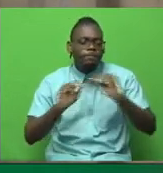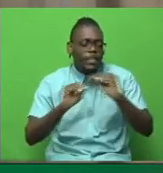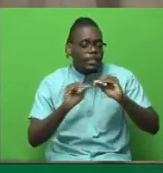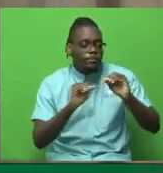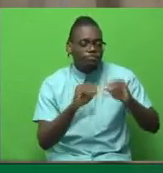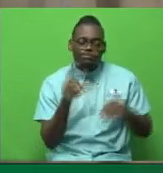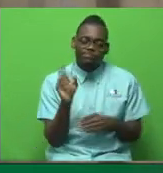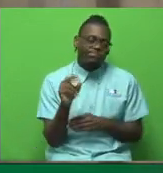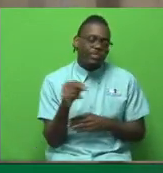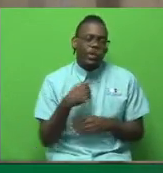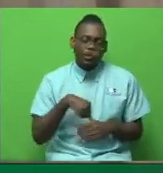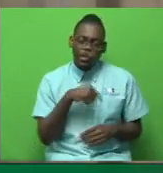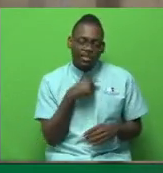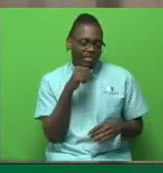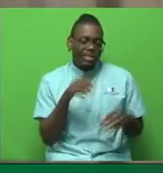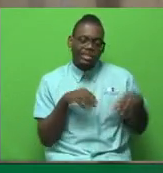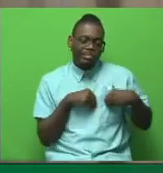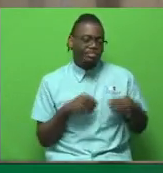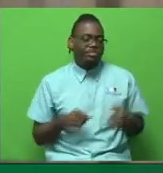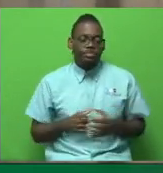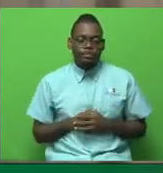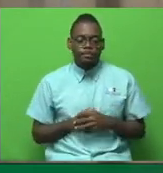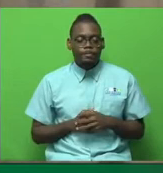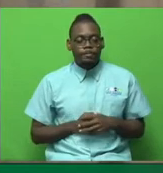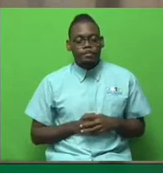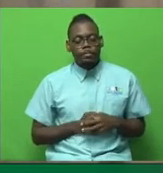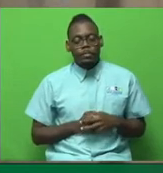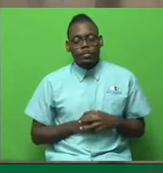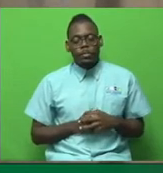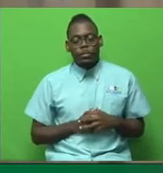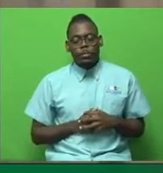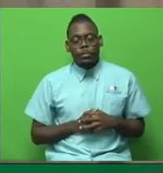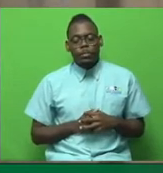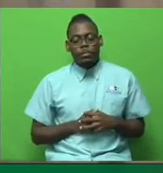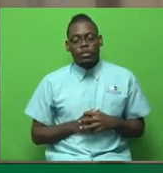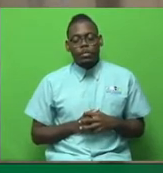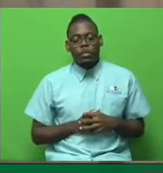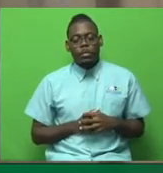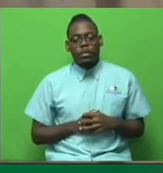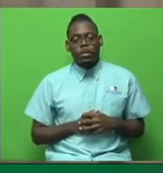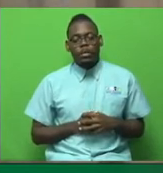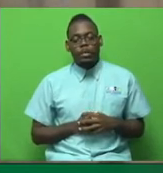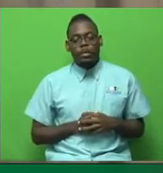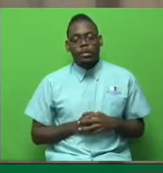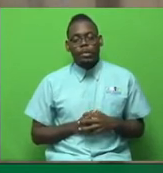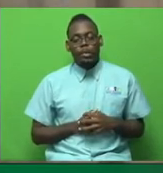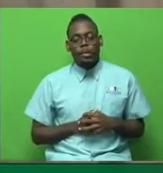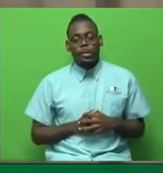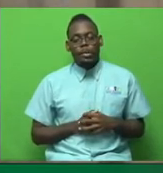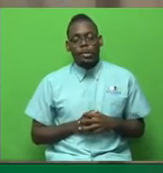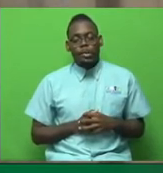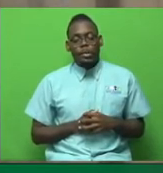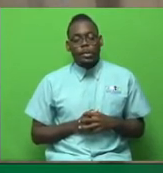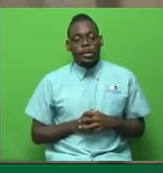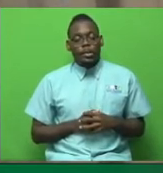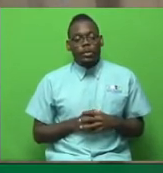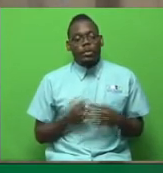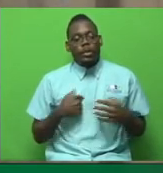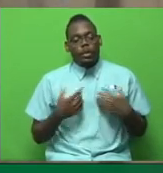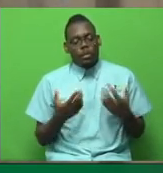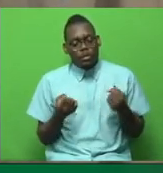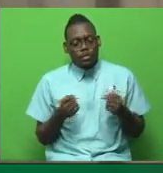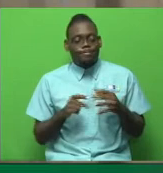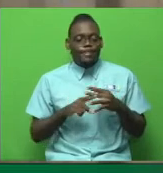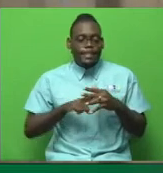will not accept we will not accept it and so I want to start with